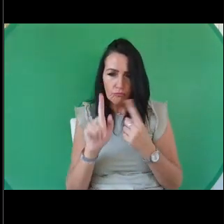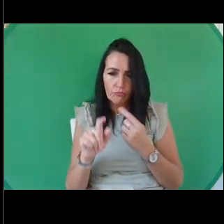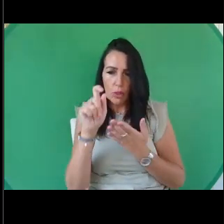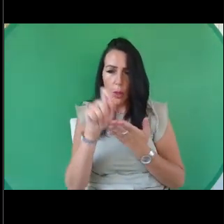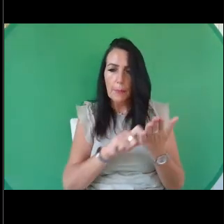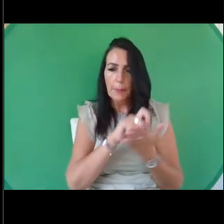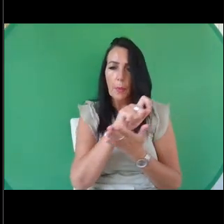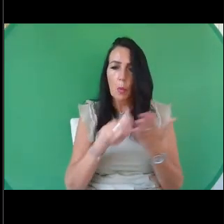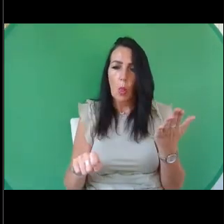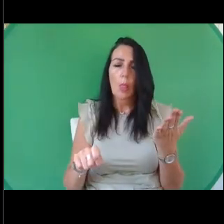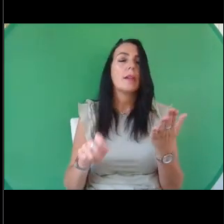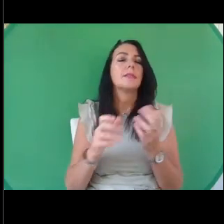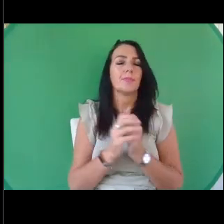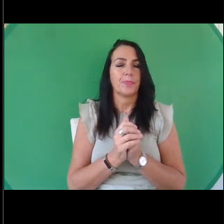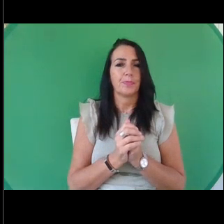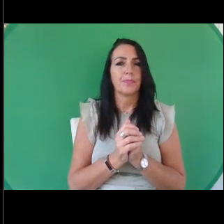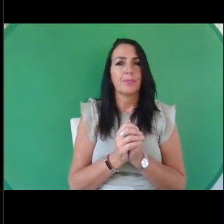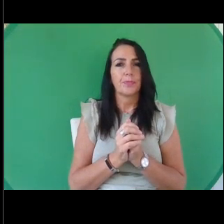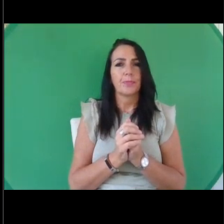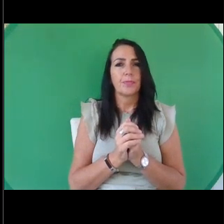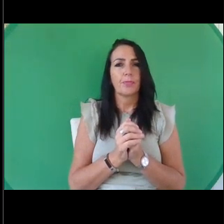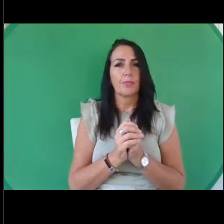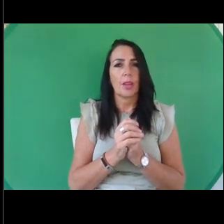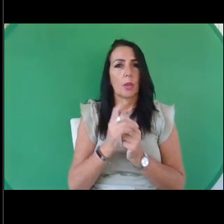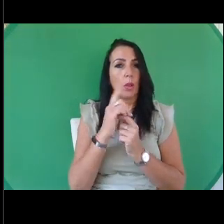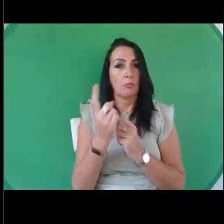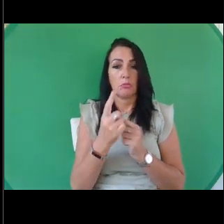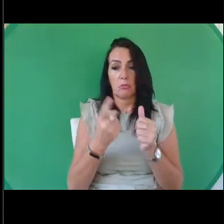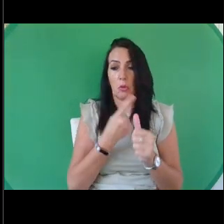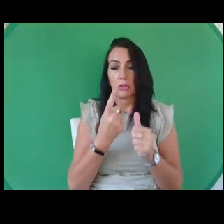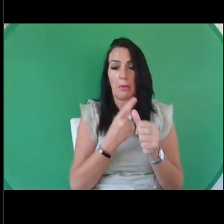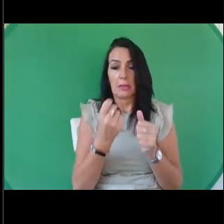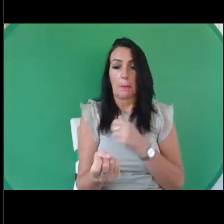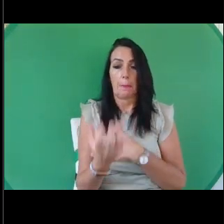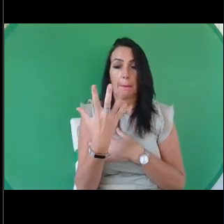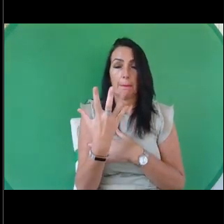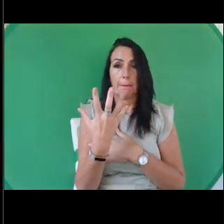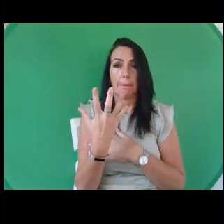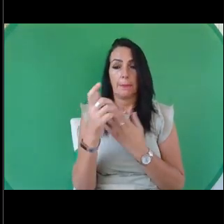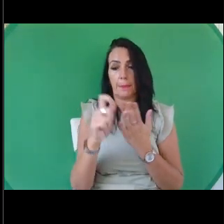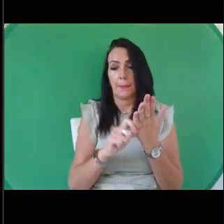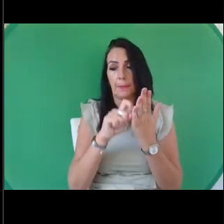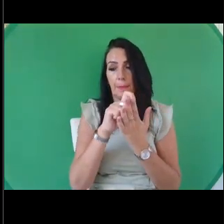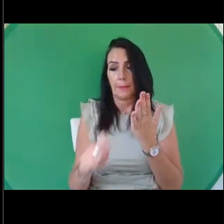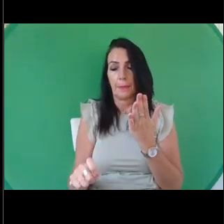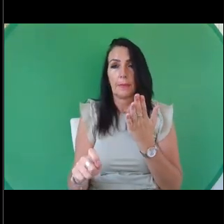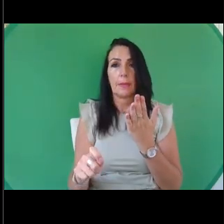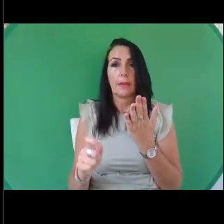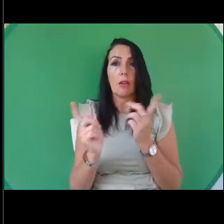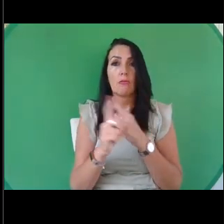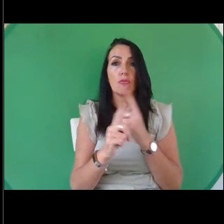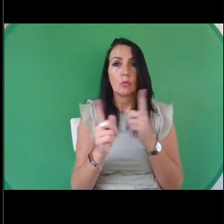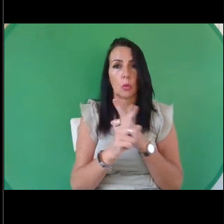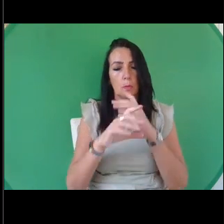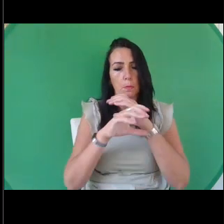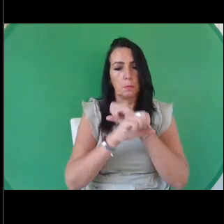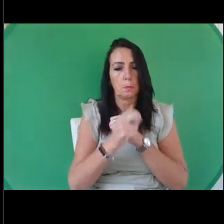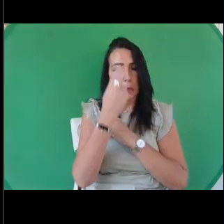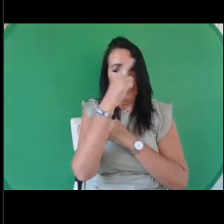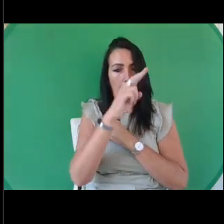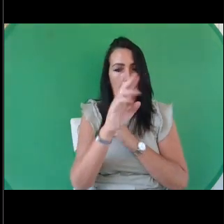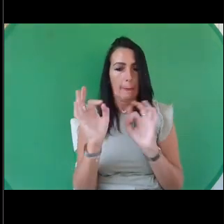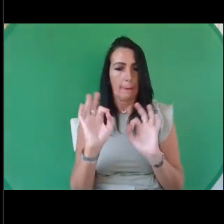respond to those polls. They'll just appear on the screen, and just to note that your response to the poll will remain anonymous during the webinar, so